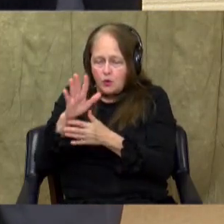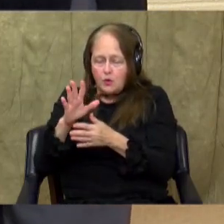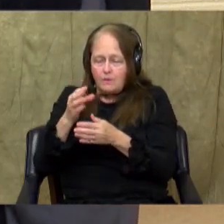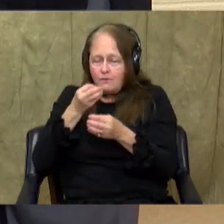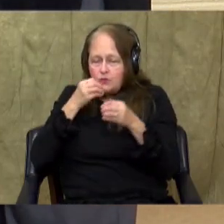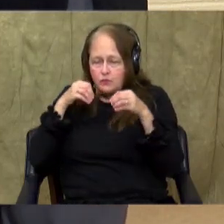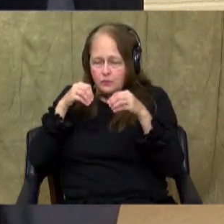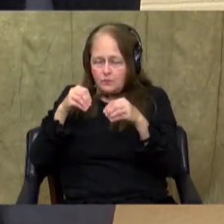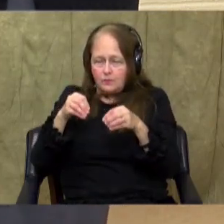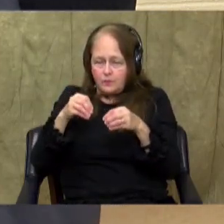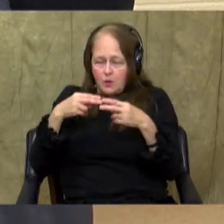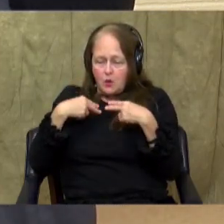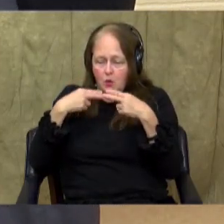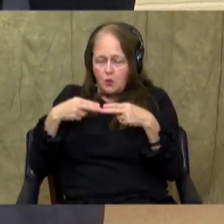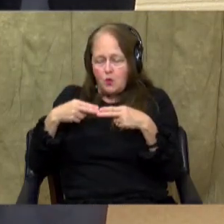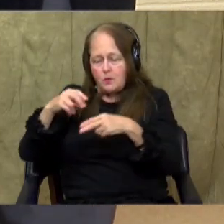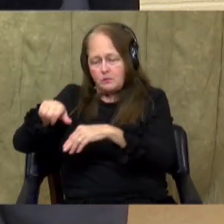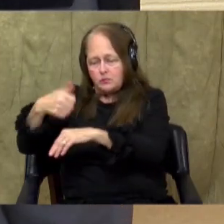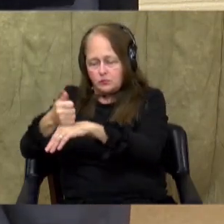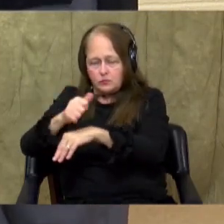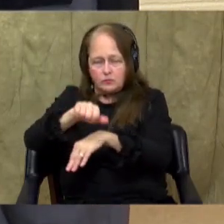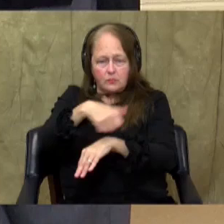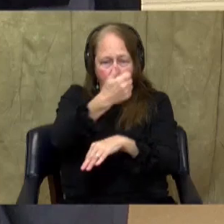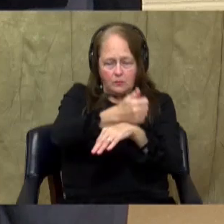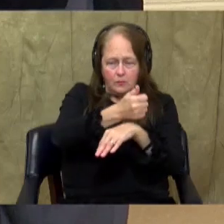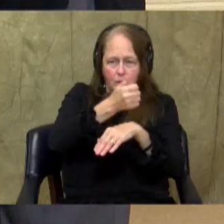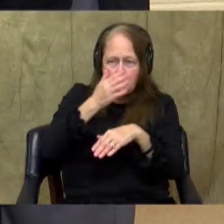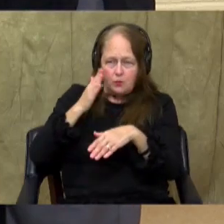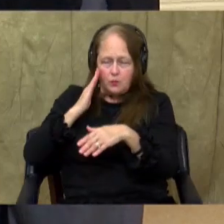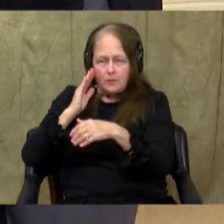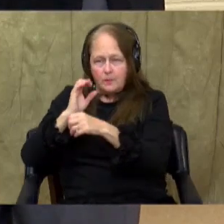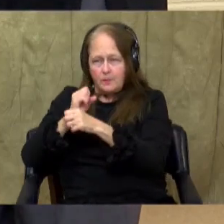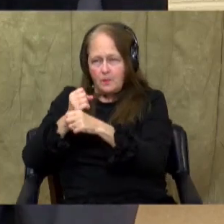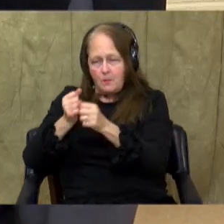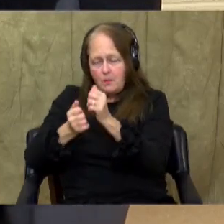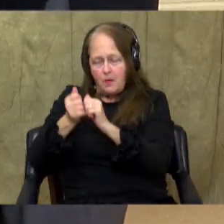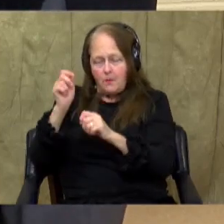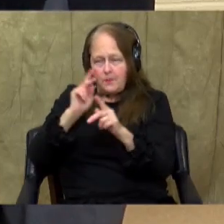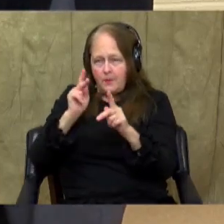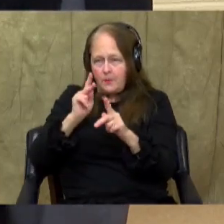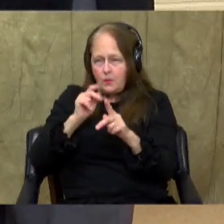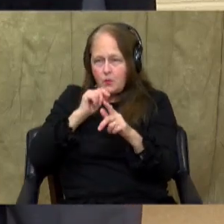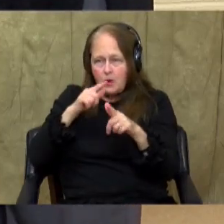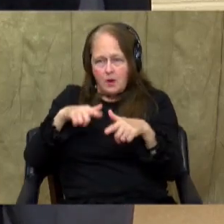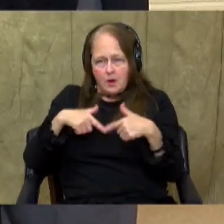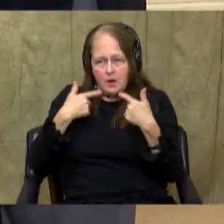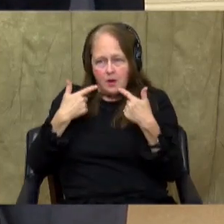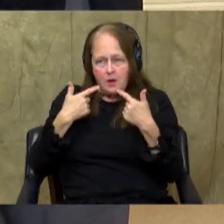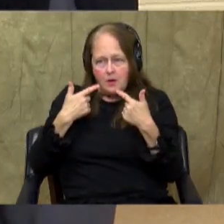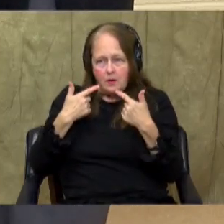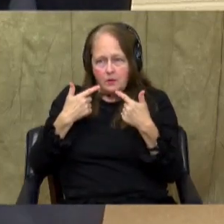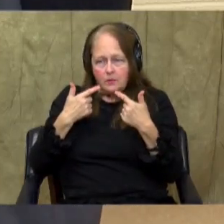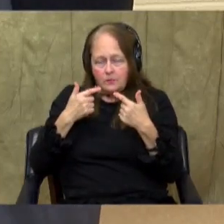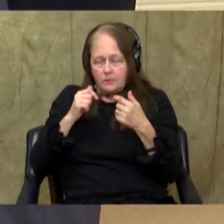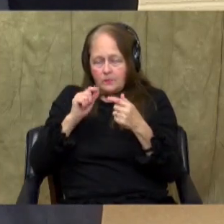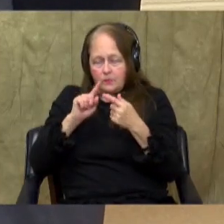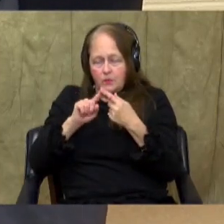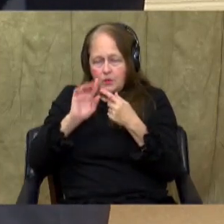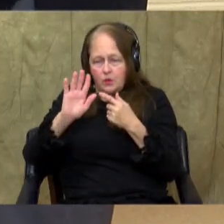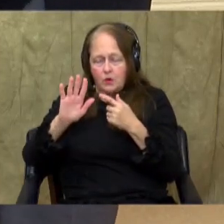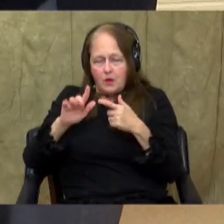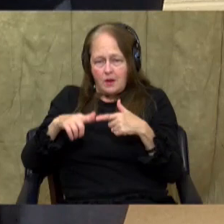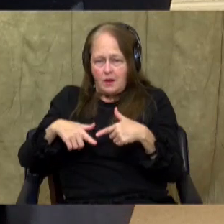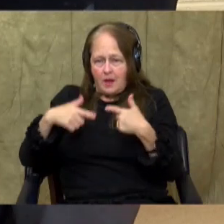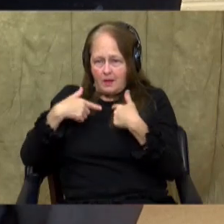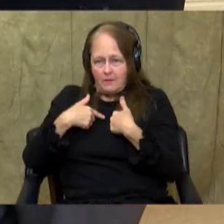all affect where human settlements want to be created. Most people do not want to live in places that are inhospitable to their